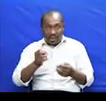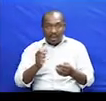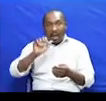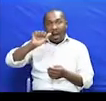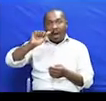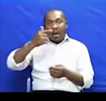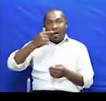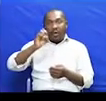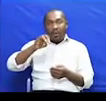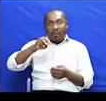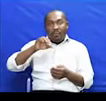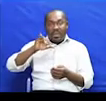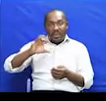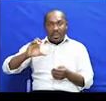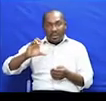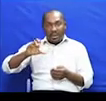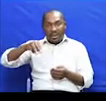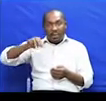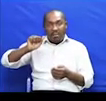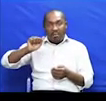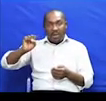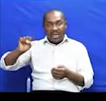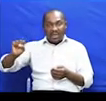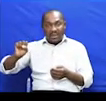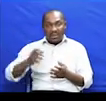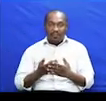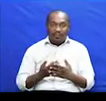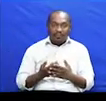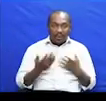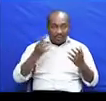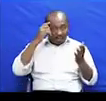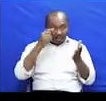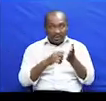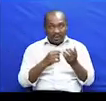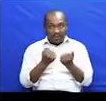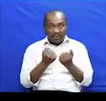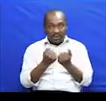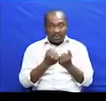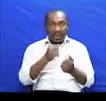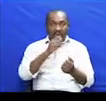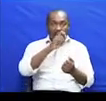Atomic mass. What is this? You must take X2 carbonate,